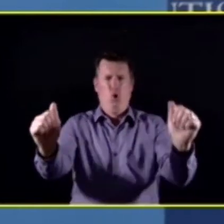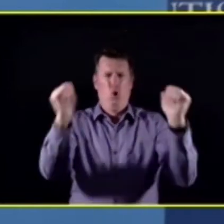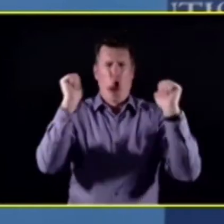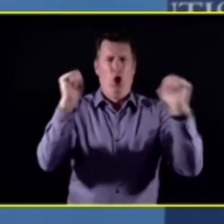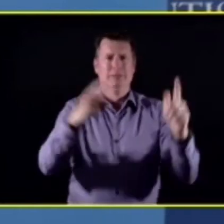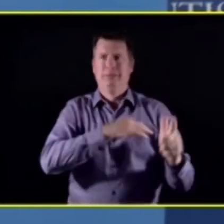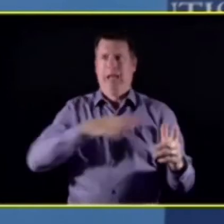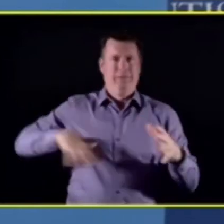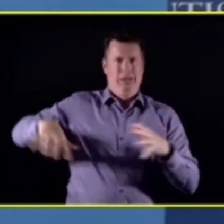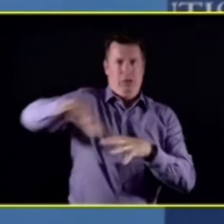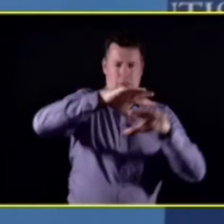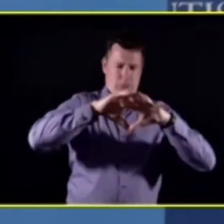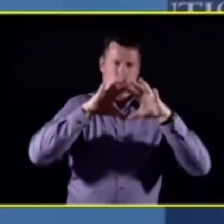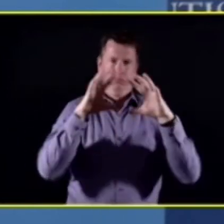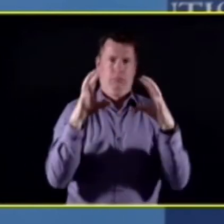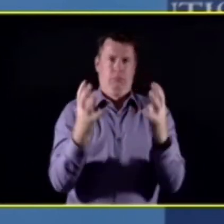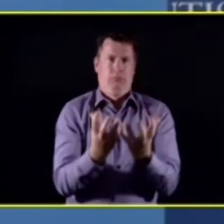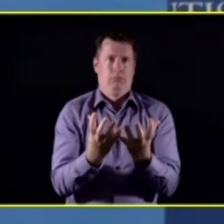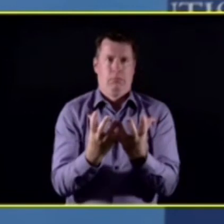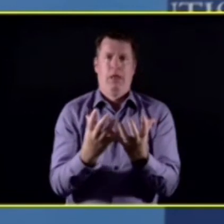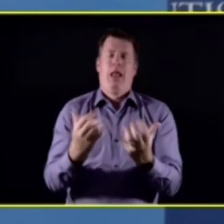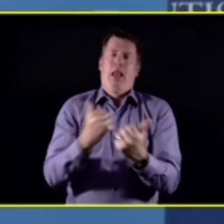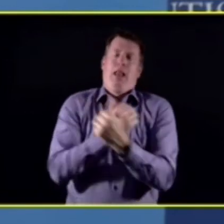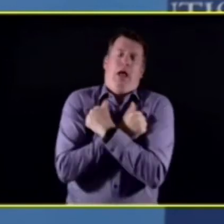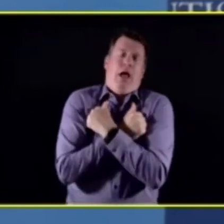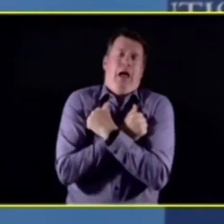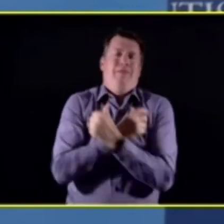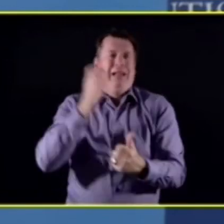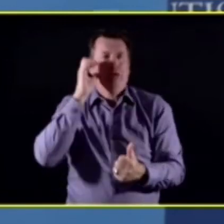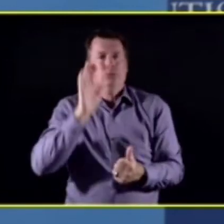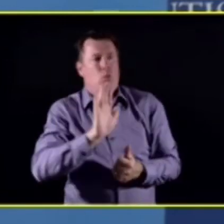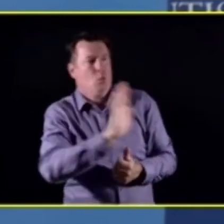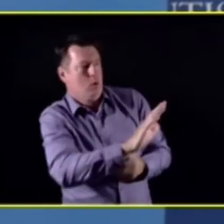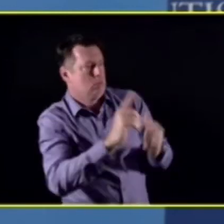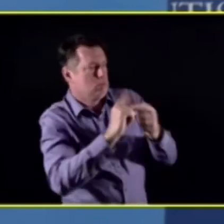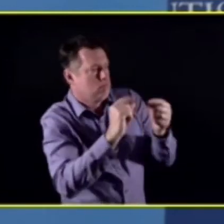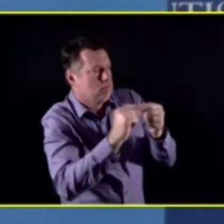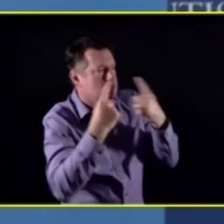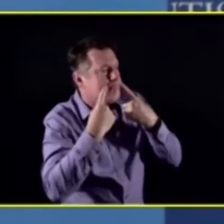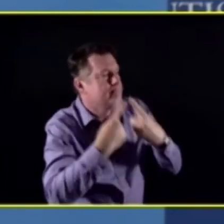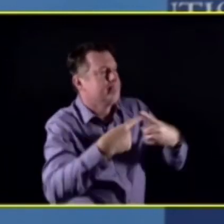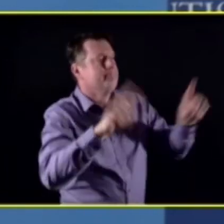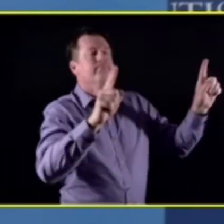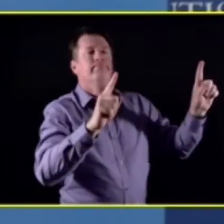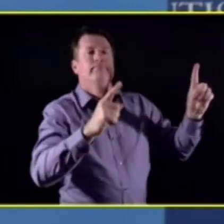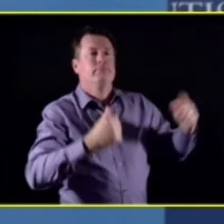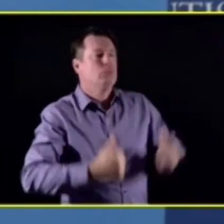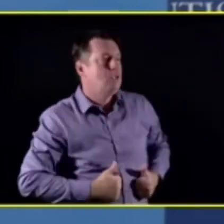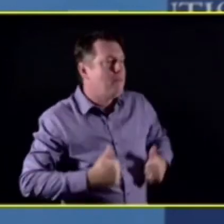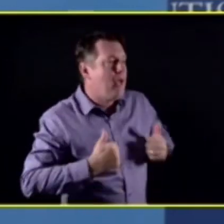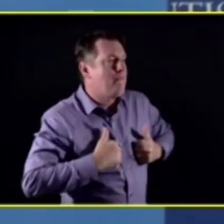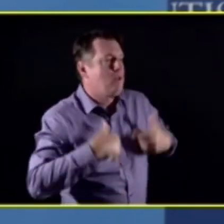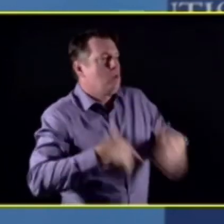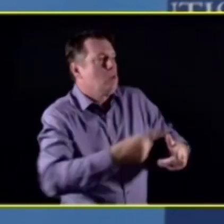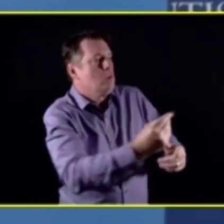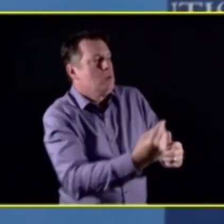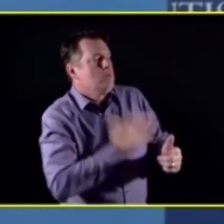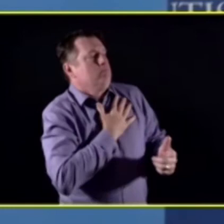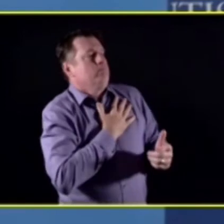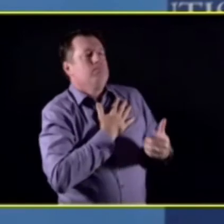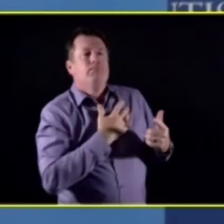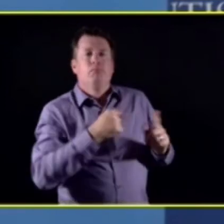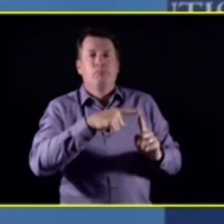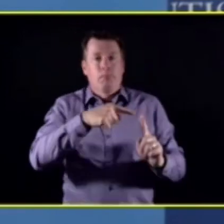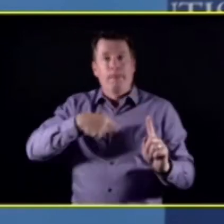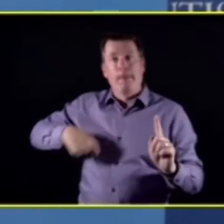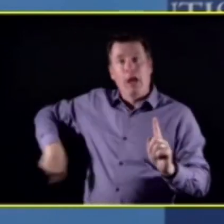these success stories to hear about them and learn about them. It really is a shot in the arm to all of us. So thank you for sharing your story